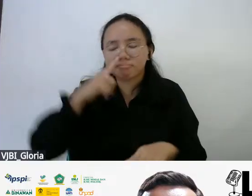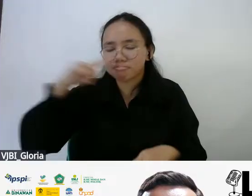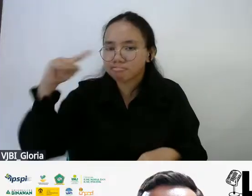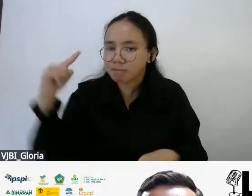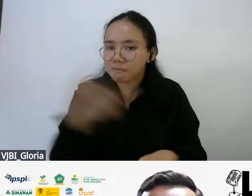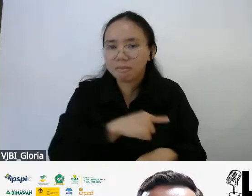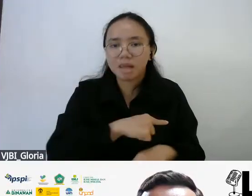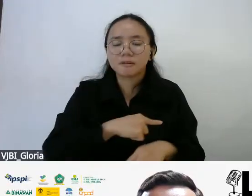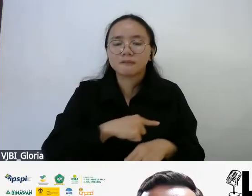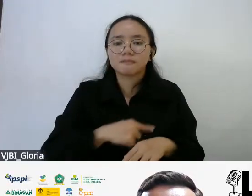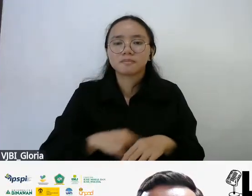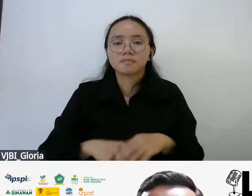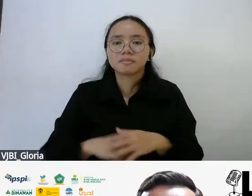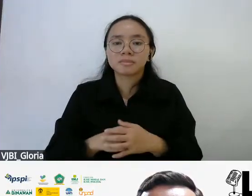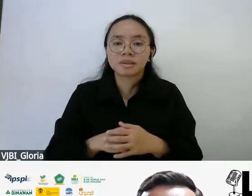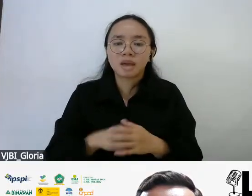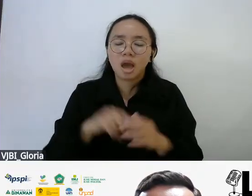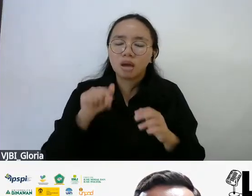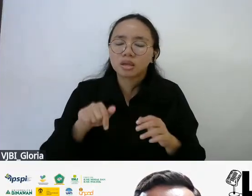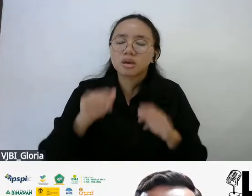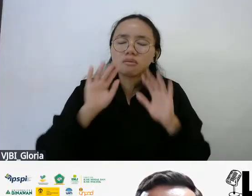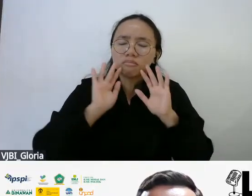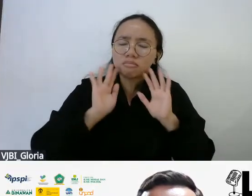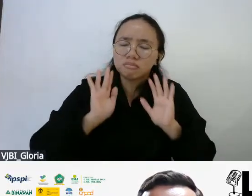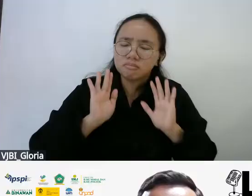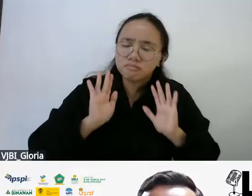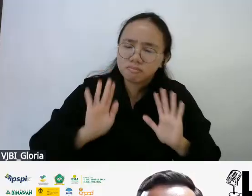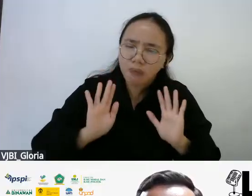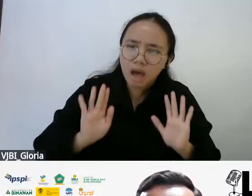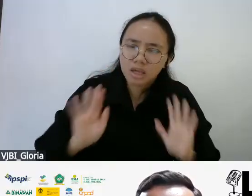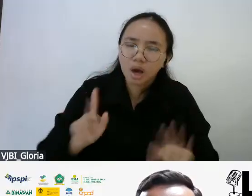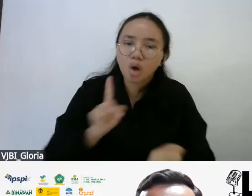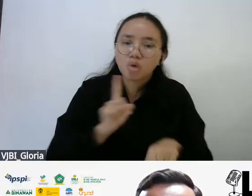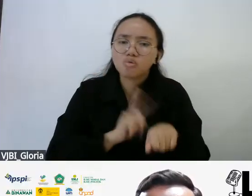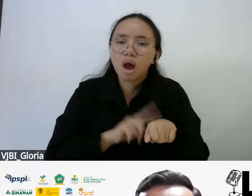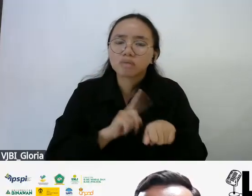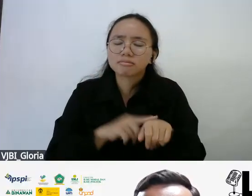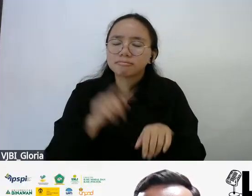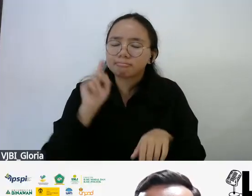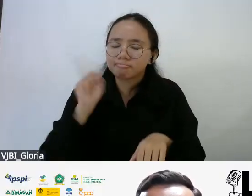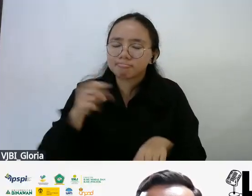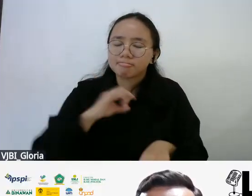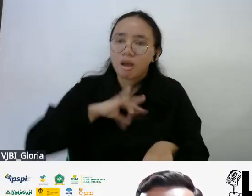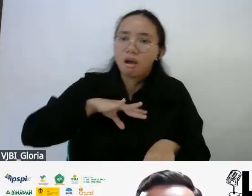be surprised at how much of a difference you can make in just a few years.